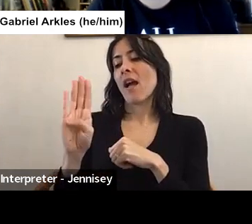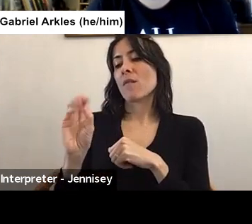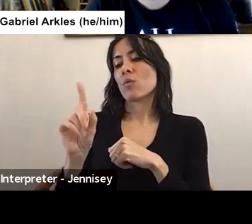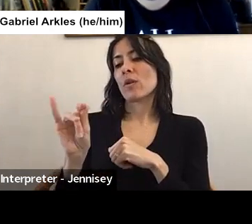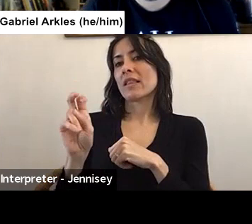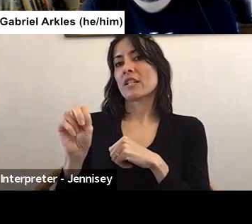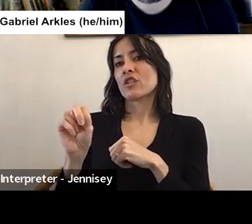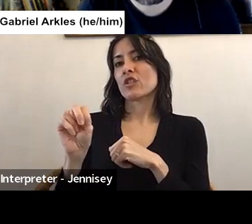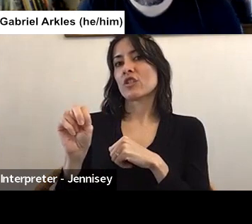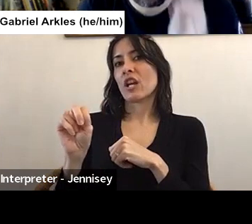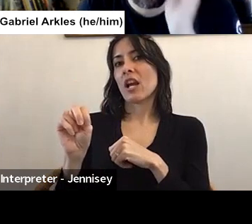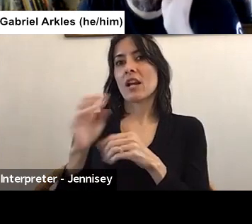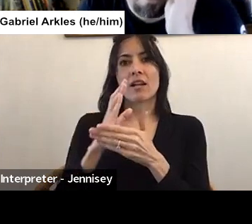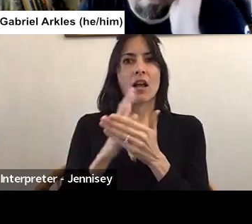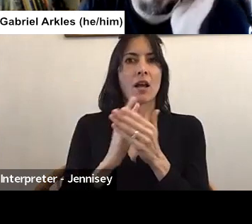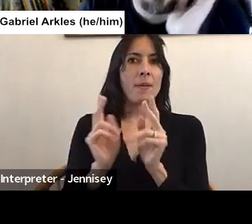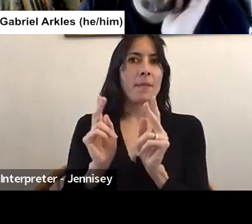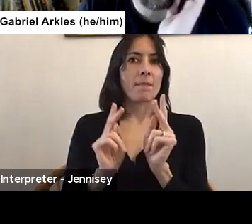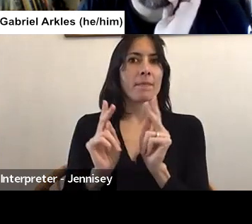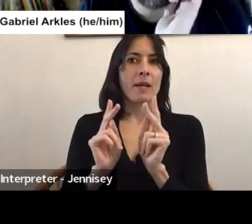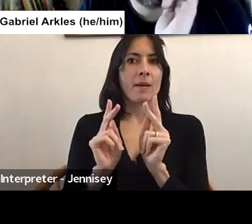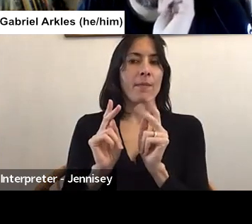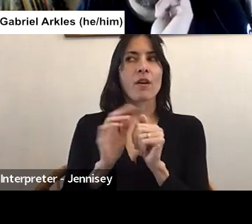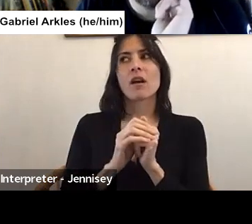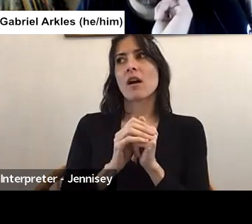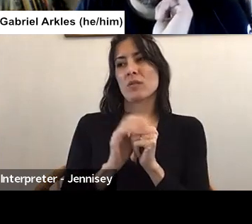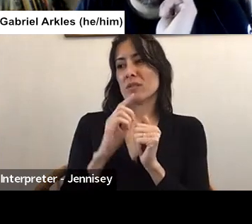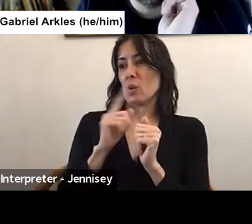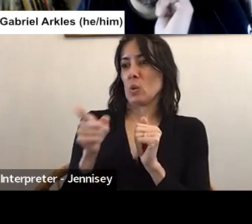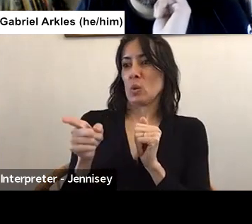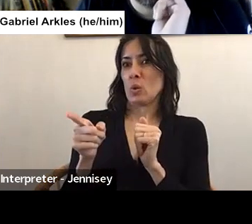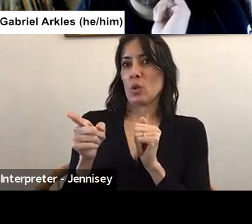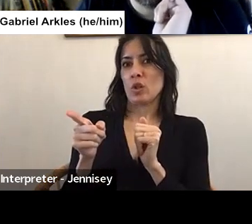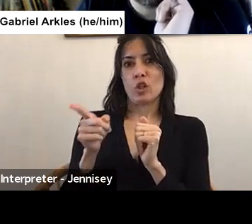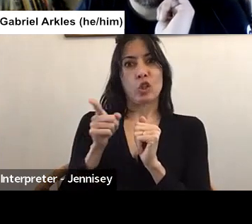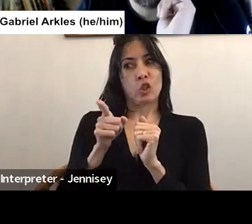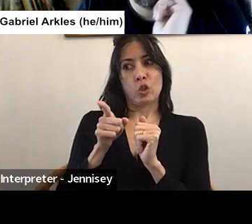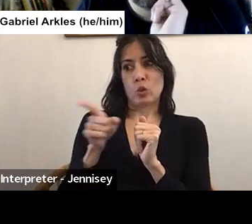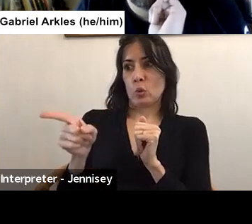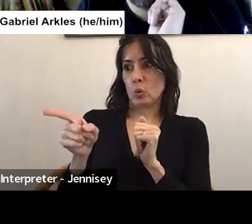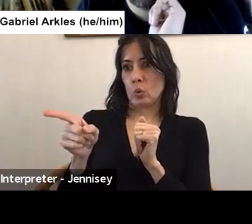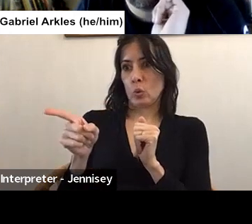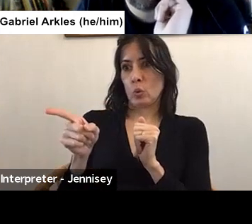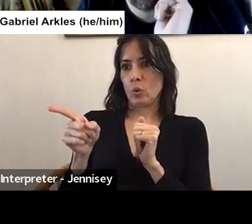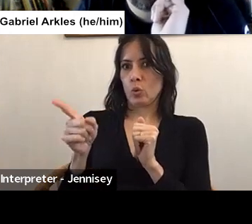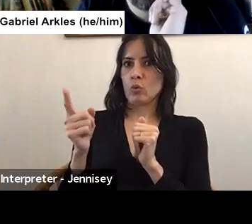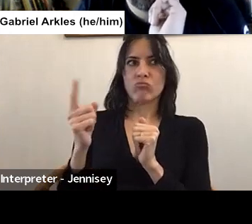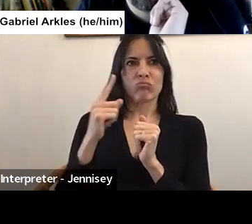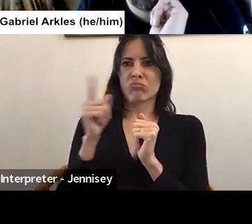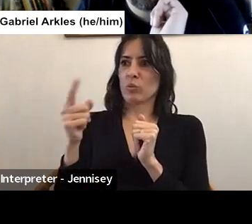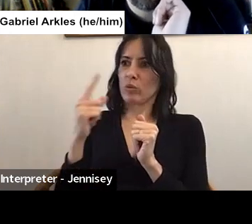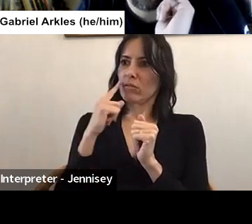say, you know, you're not, especially here in DC where there are gatekeepers everywhere, you're not a prison abolitionist because you don't believe in freeing them all, so to speak,